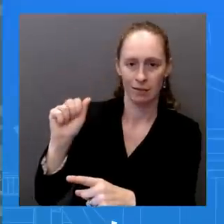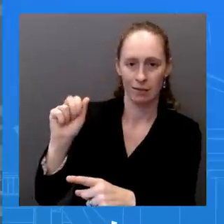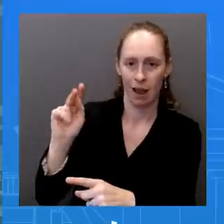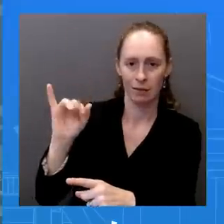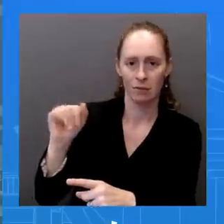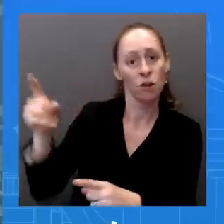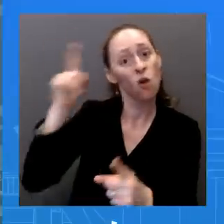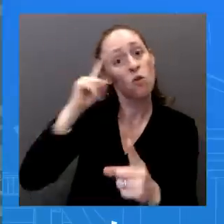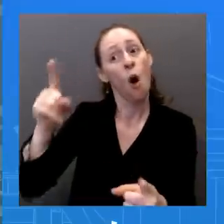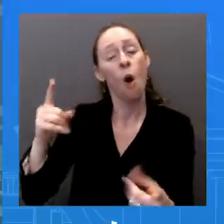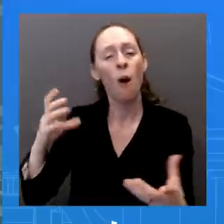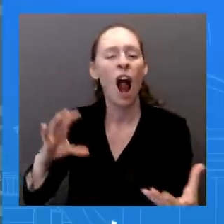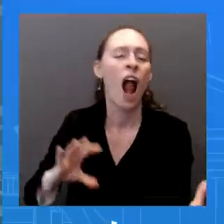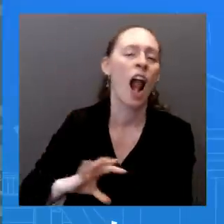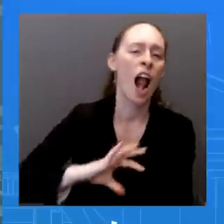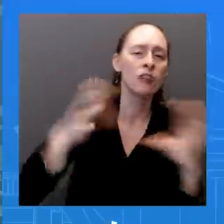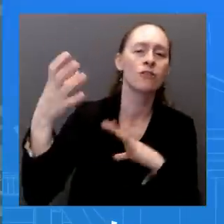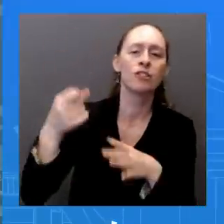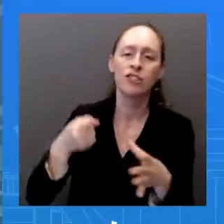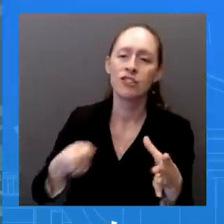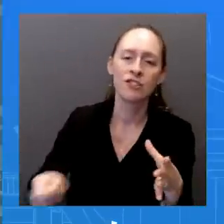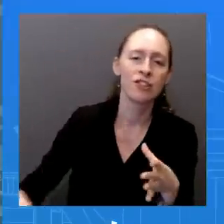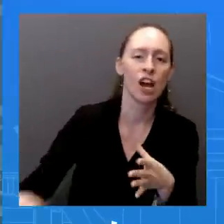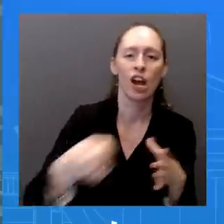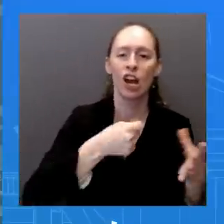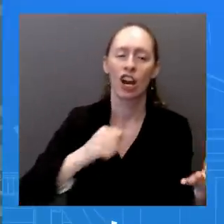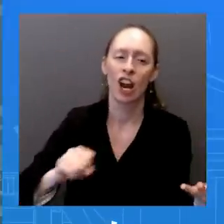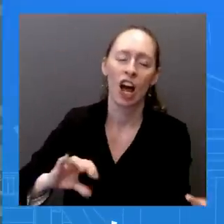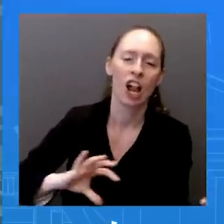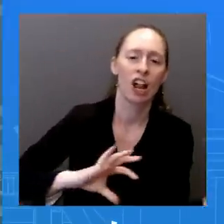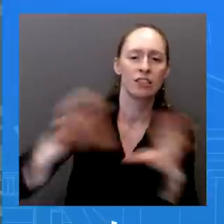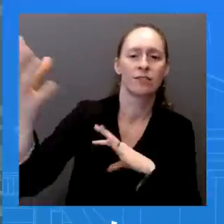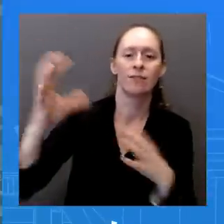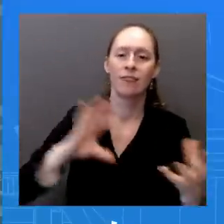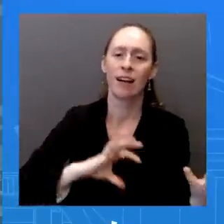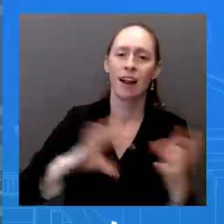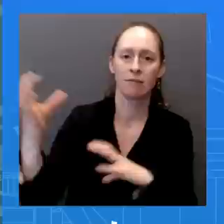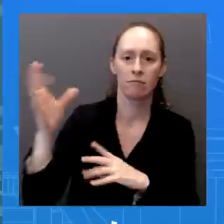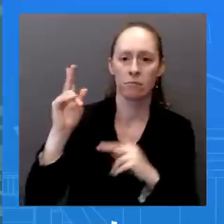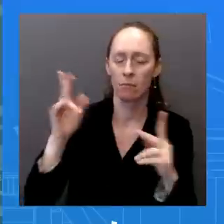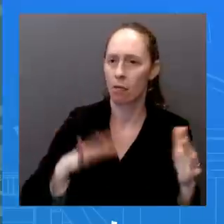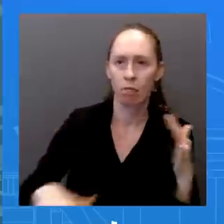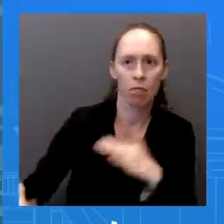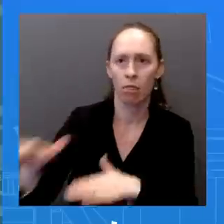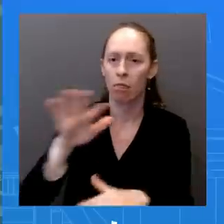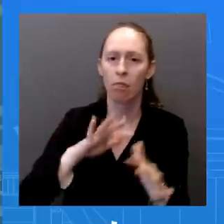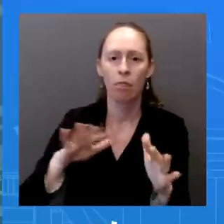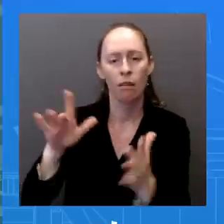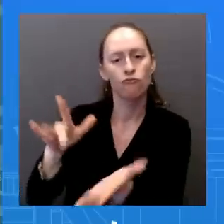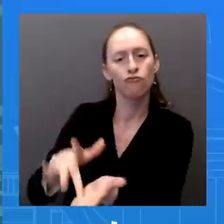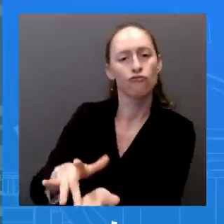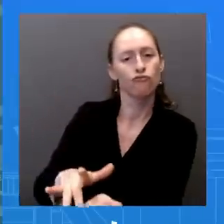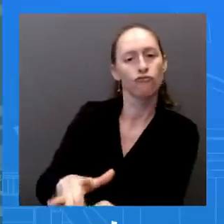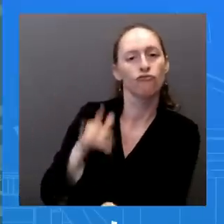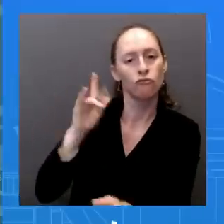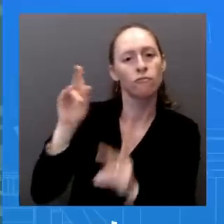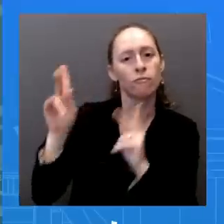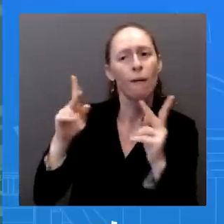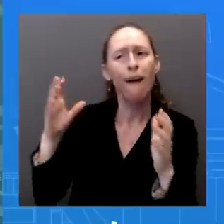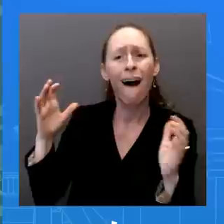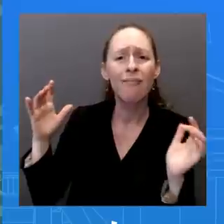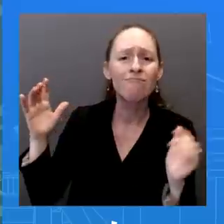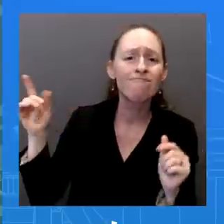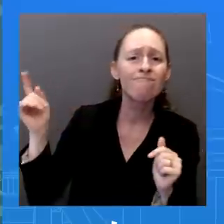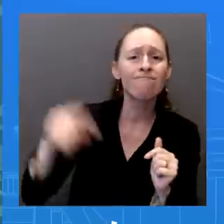political pawns. So it's about creating political theater for him. It's not about getting to a solution. We have a solution in front of